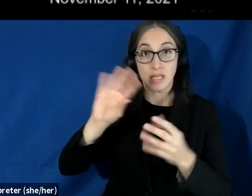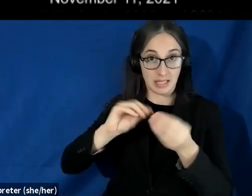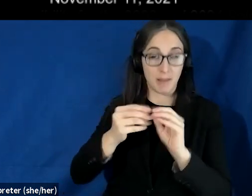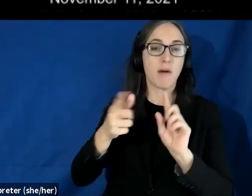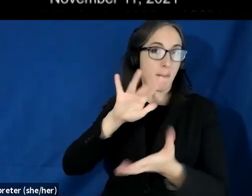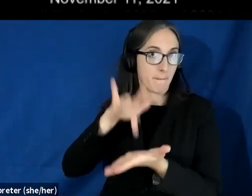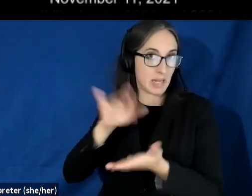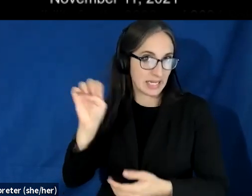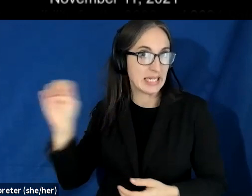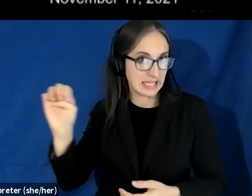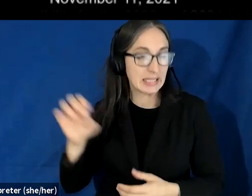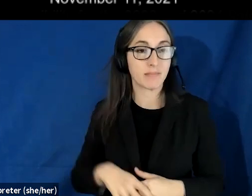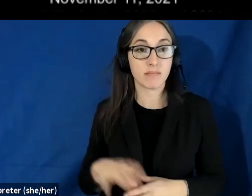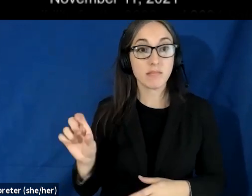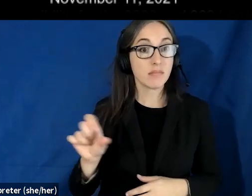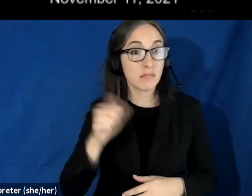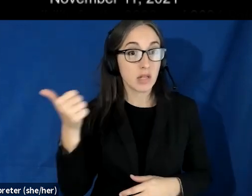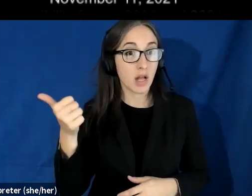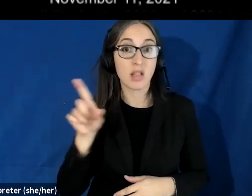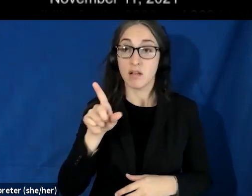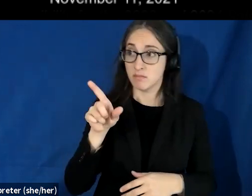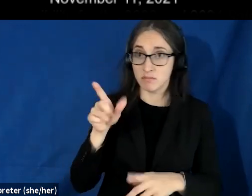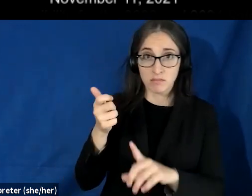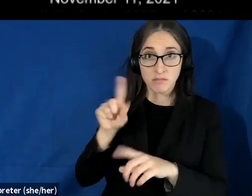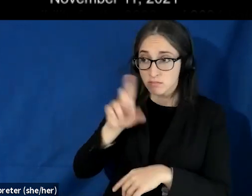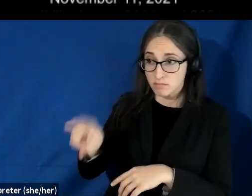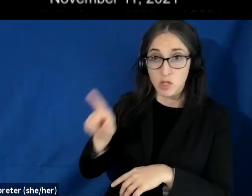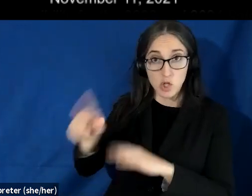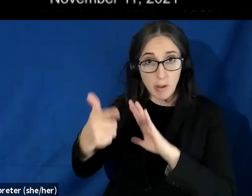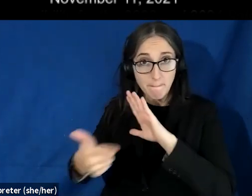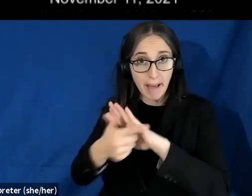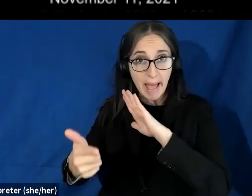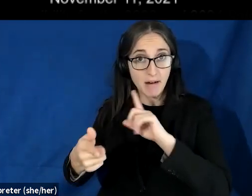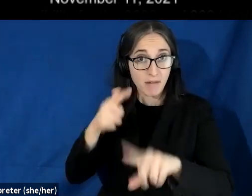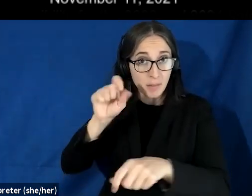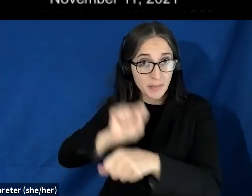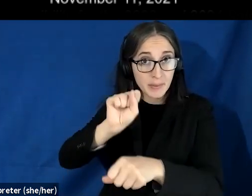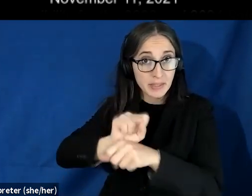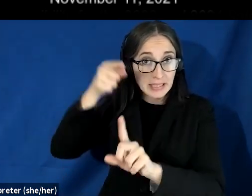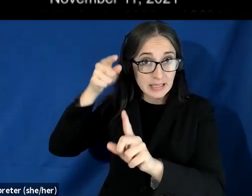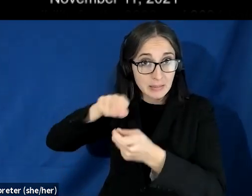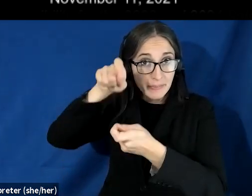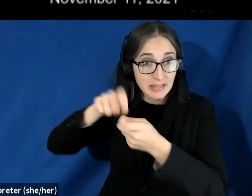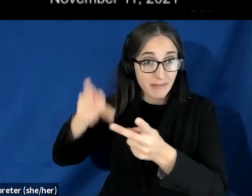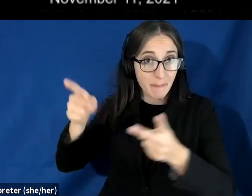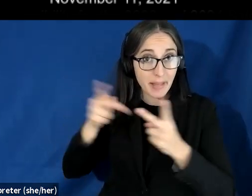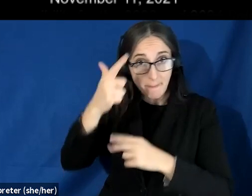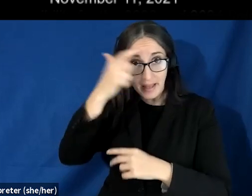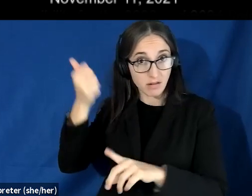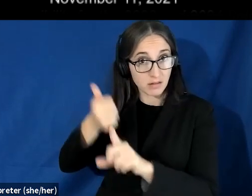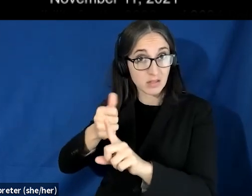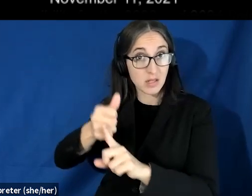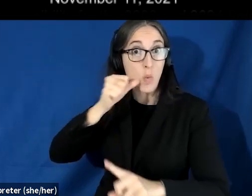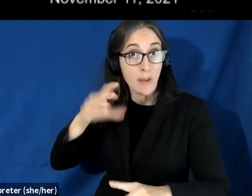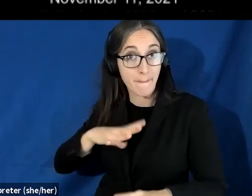another thing is that, have you been banned from entering or working at a specific place because of being a woman? And 70%